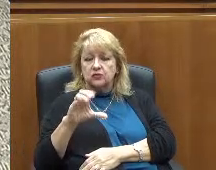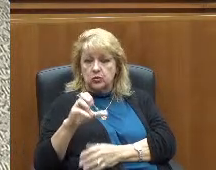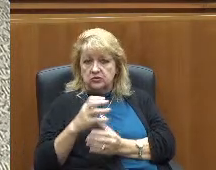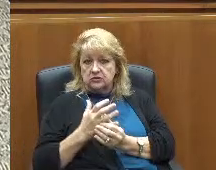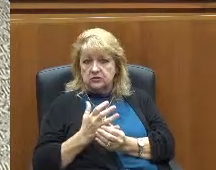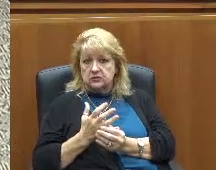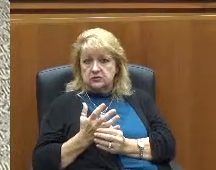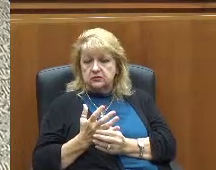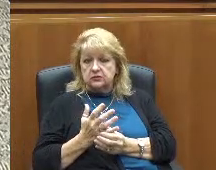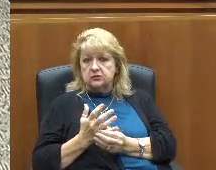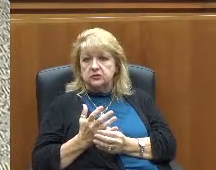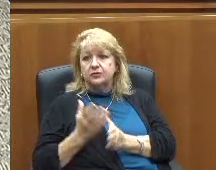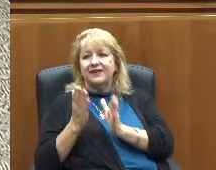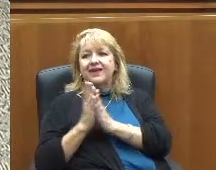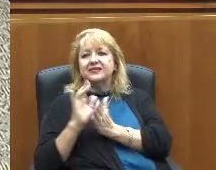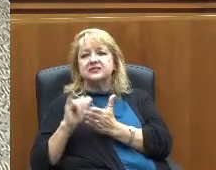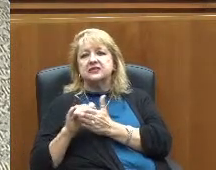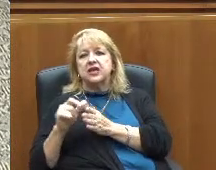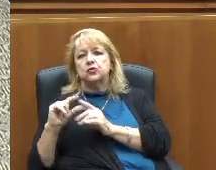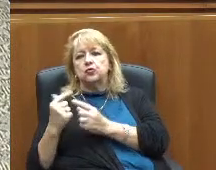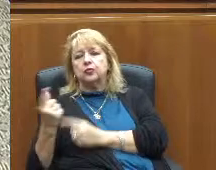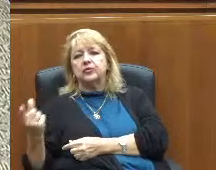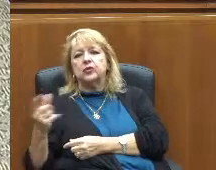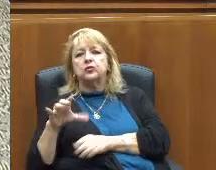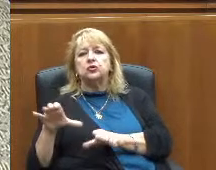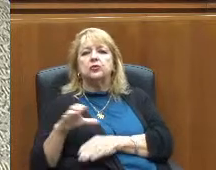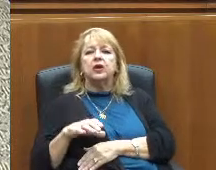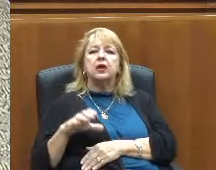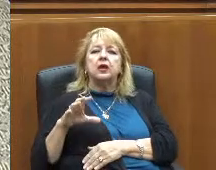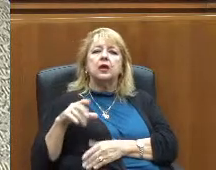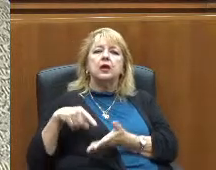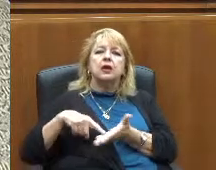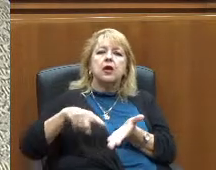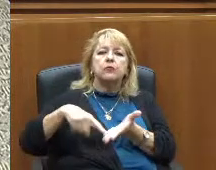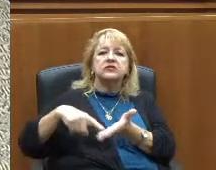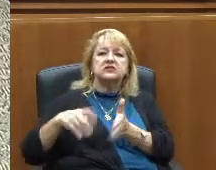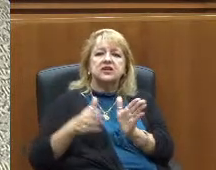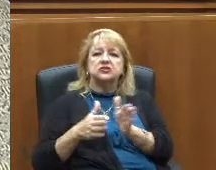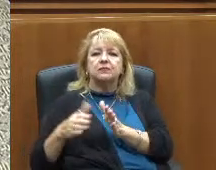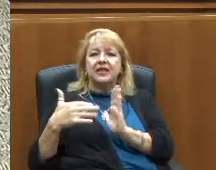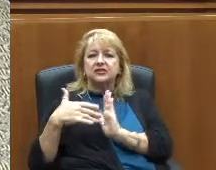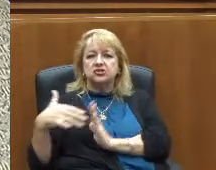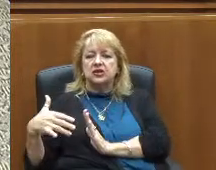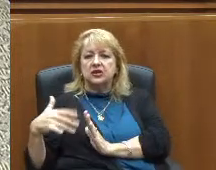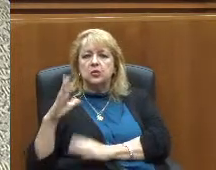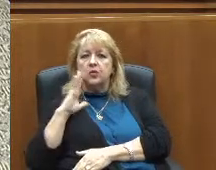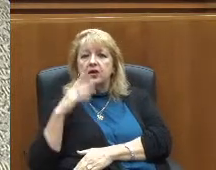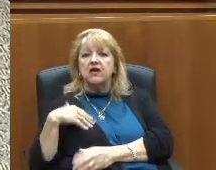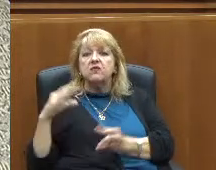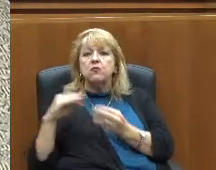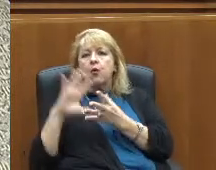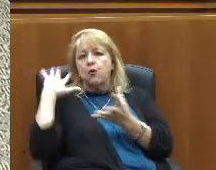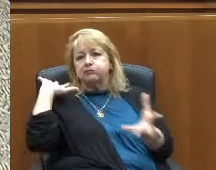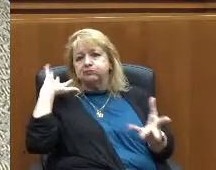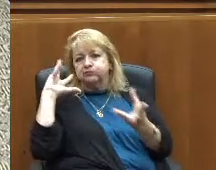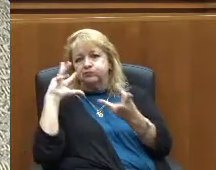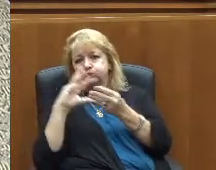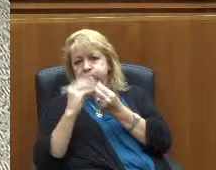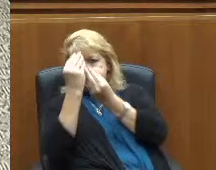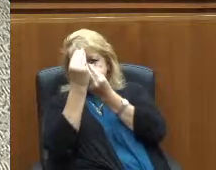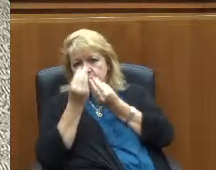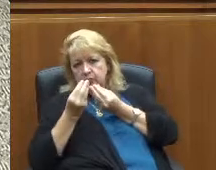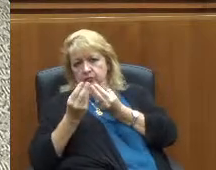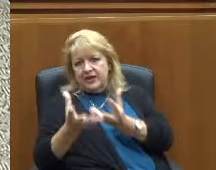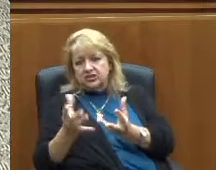of that group. So they're going to do a compensation plan study for us, and so we'll have more comprehensive information